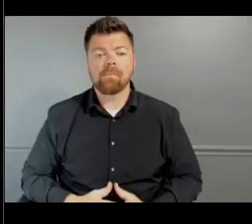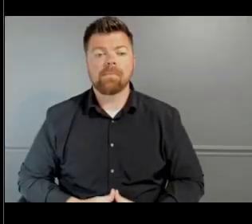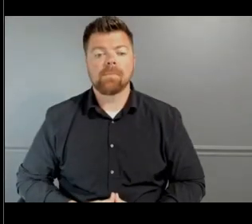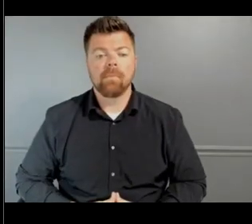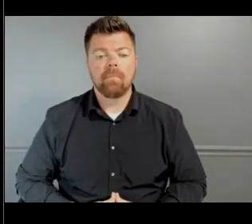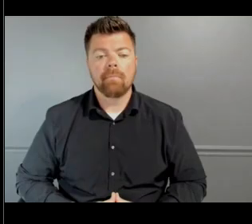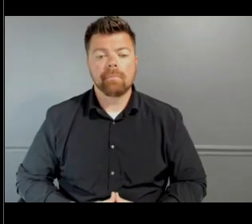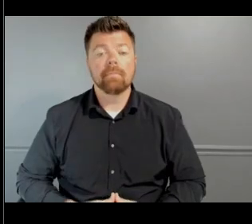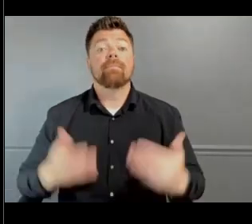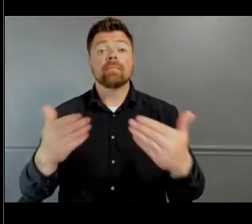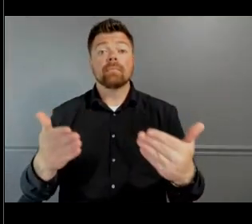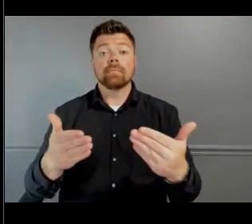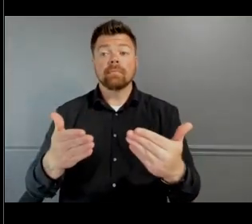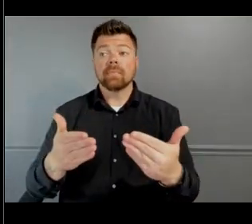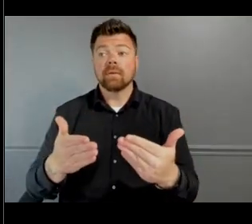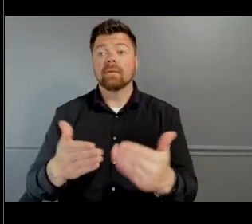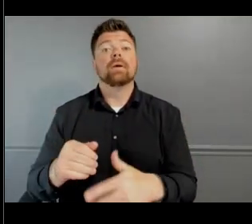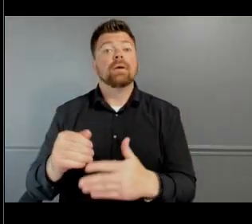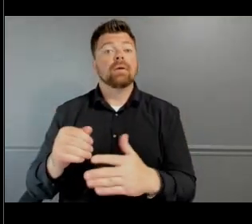So go ahead and launch this poll.